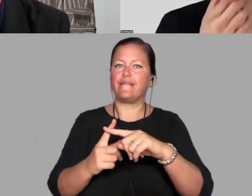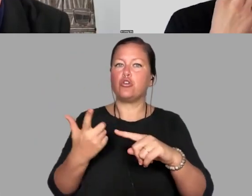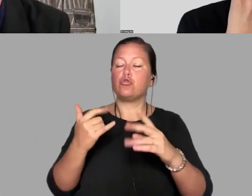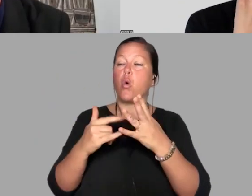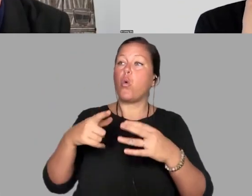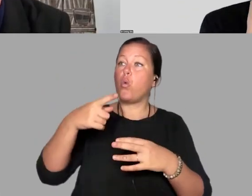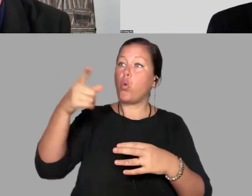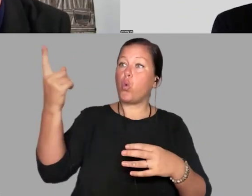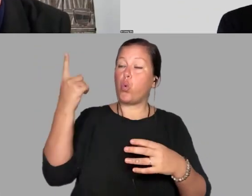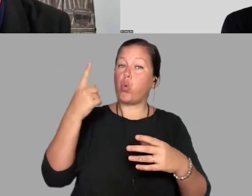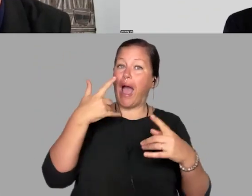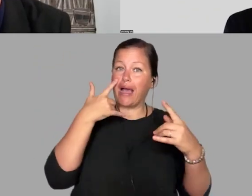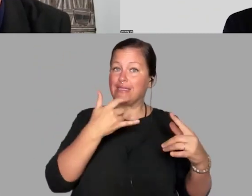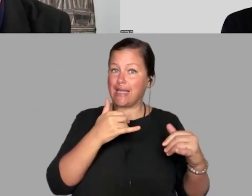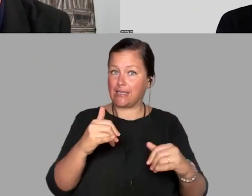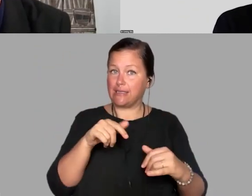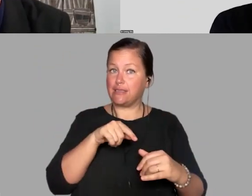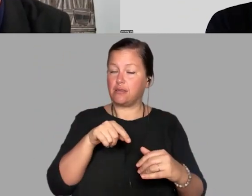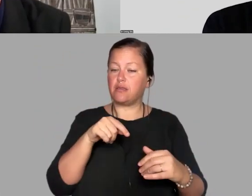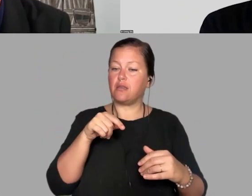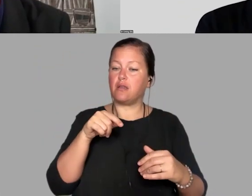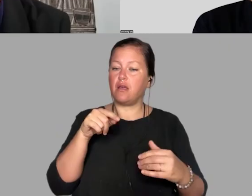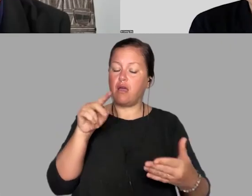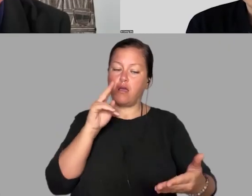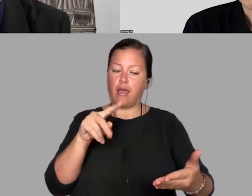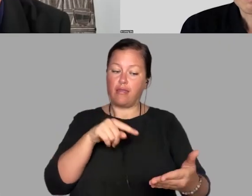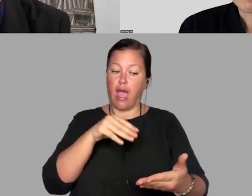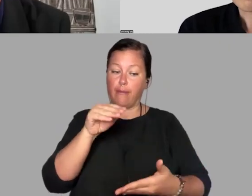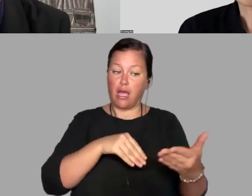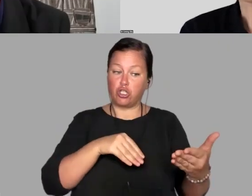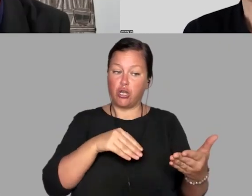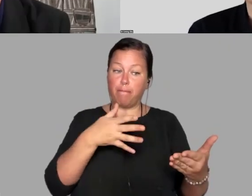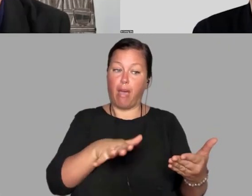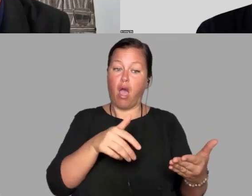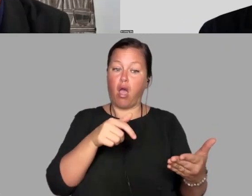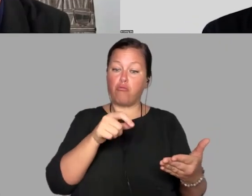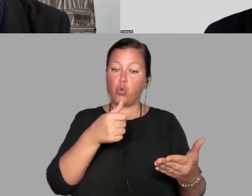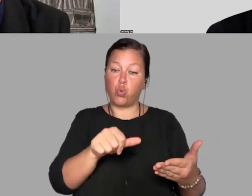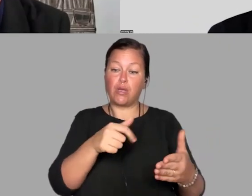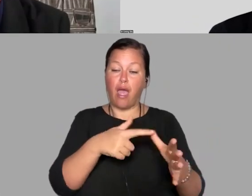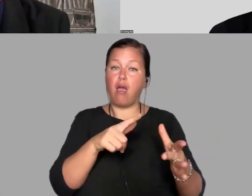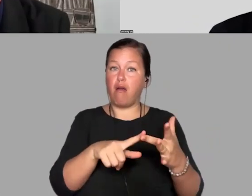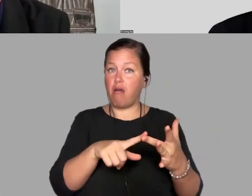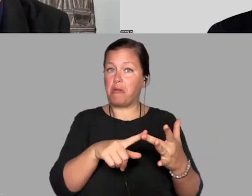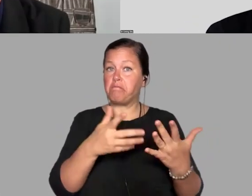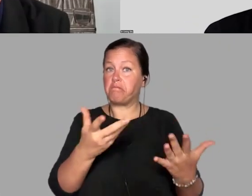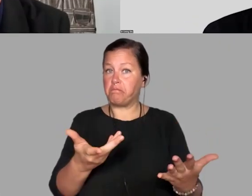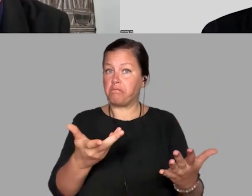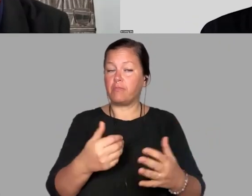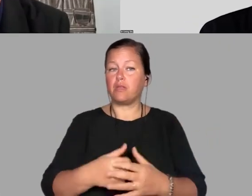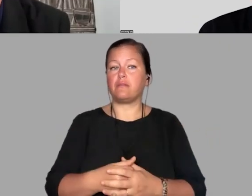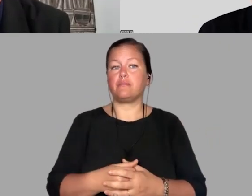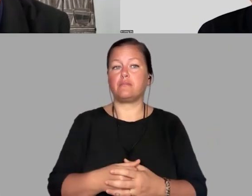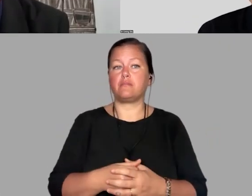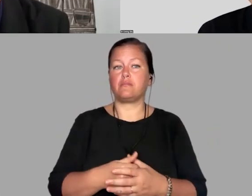assessing are looking at whether those applications have been written using AI, what,